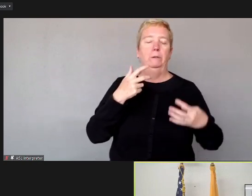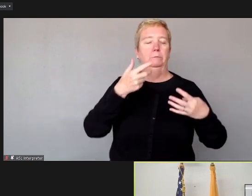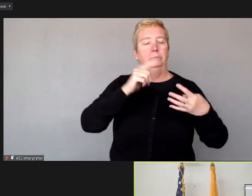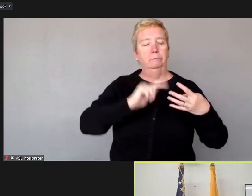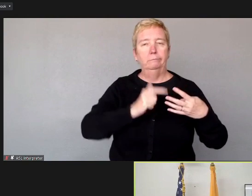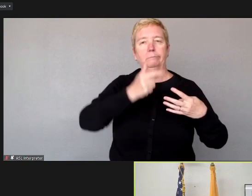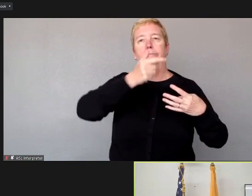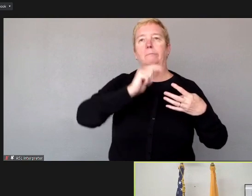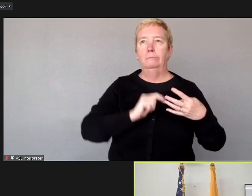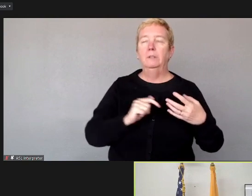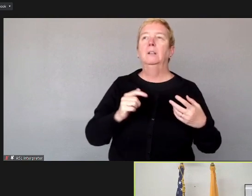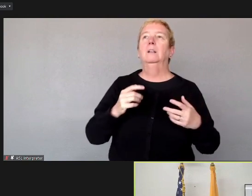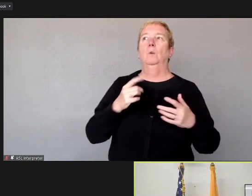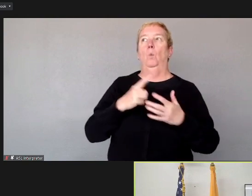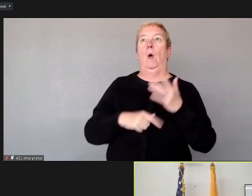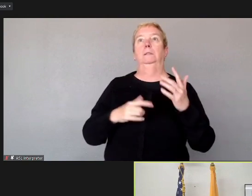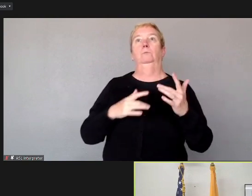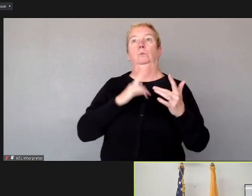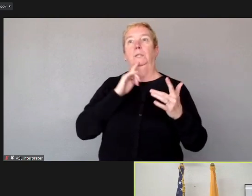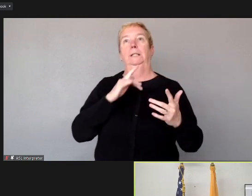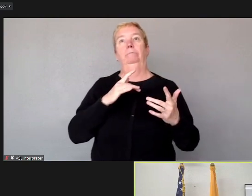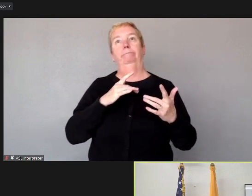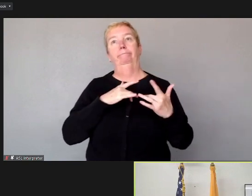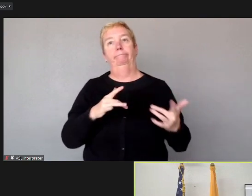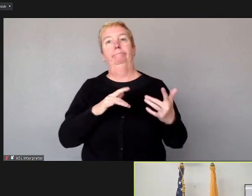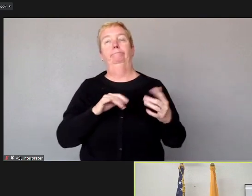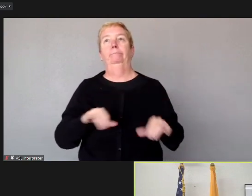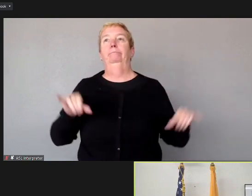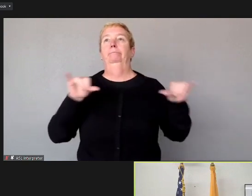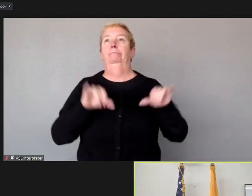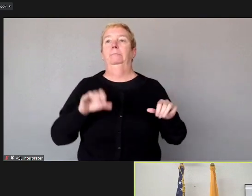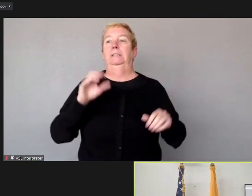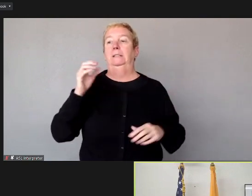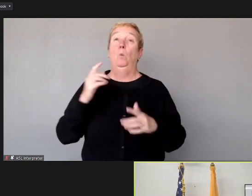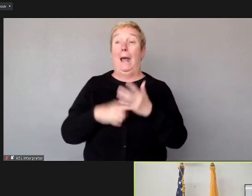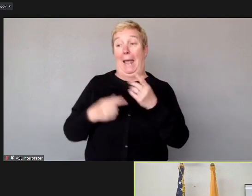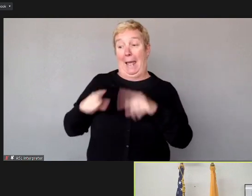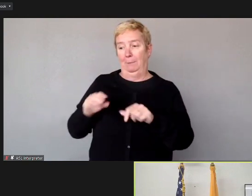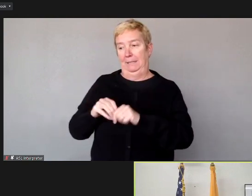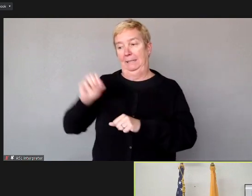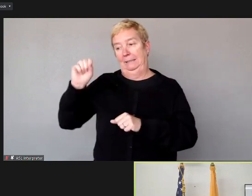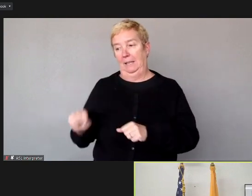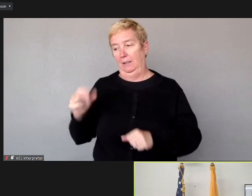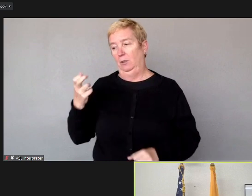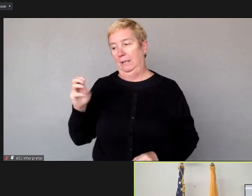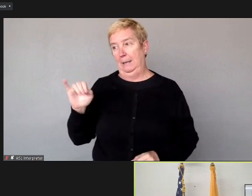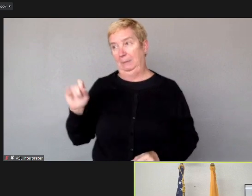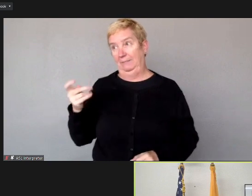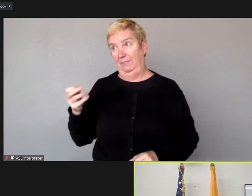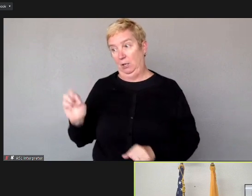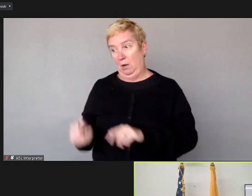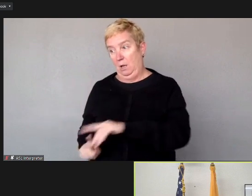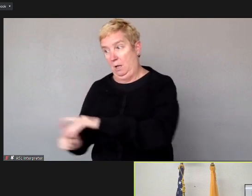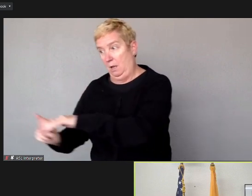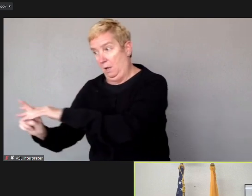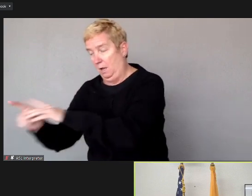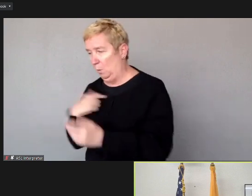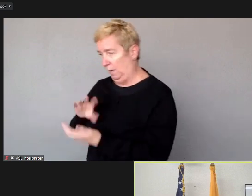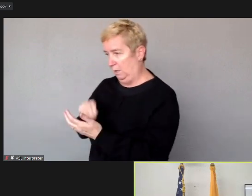common in the Southern Hemisphere, 6 months ago is what goes into our arms. And so I think the